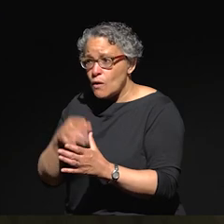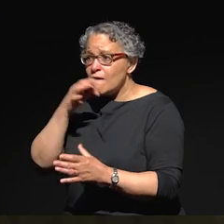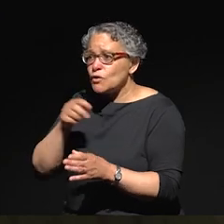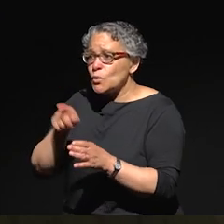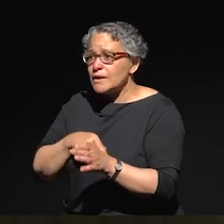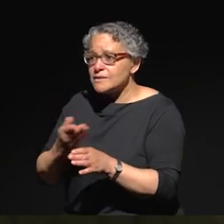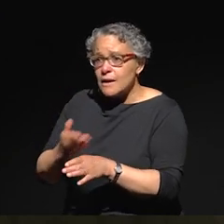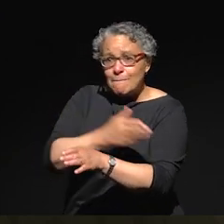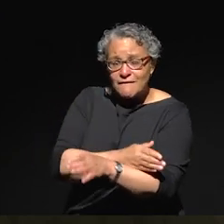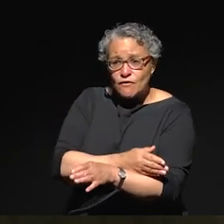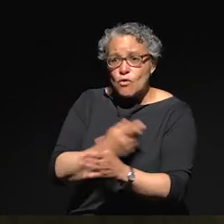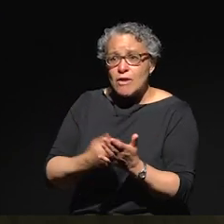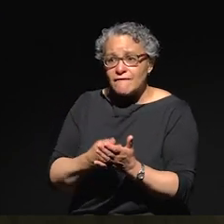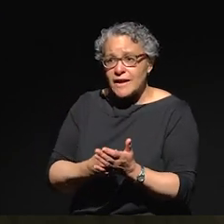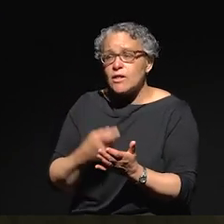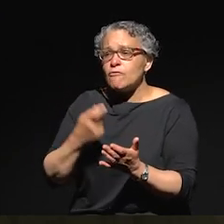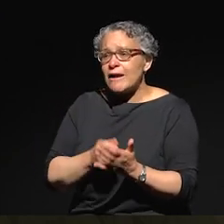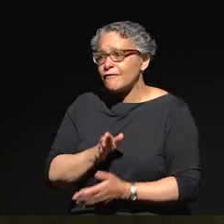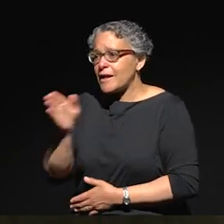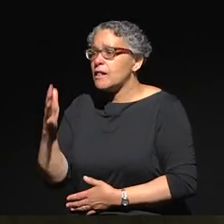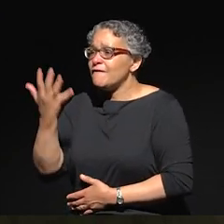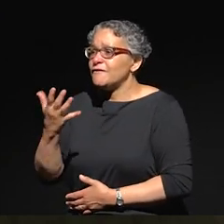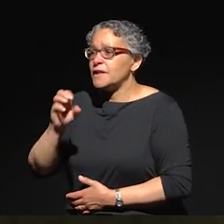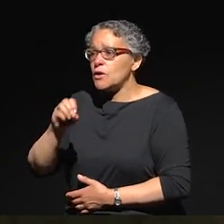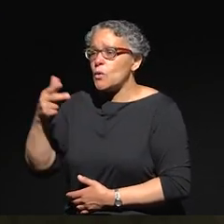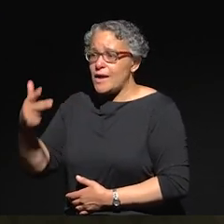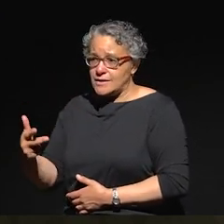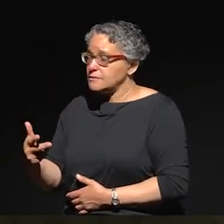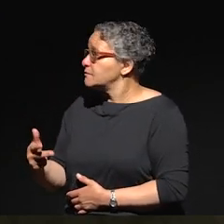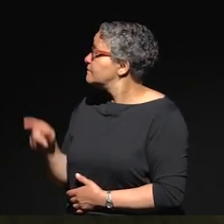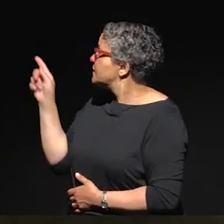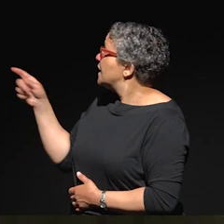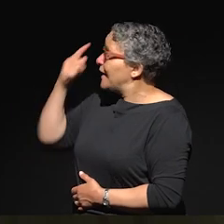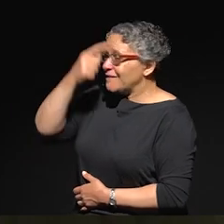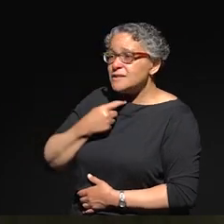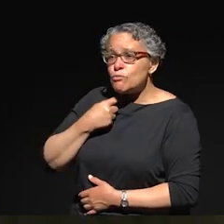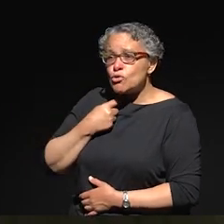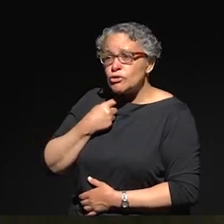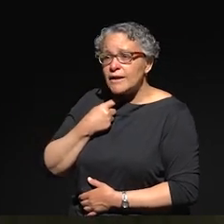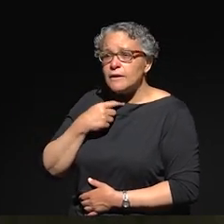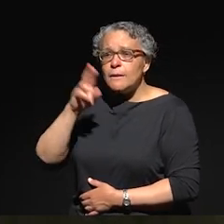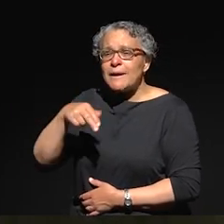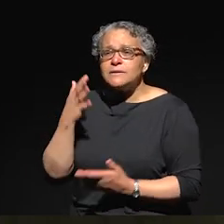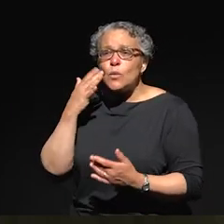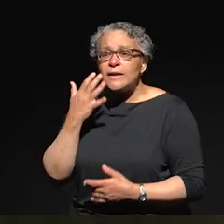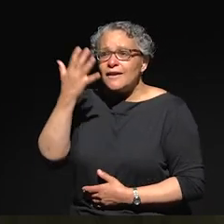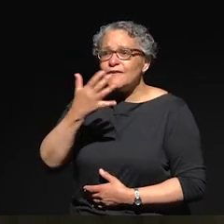previous, and then Raphael comes there in 1508. This portrait is painted a few years later, in 1511, and it's